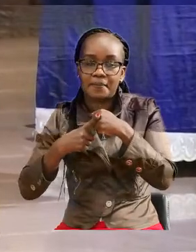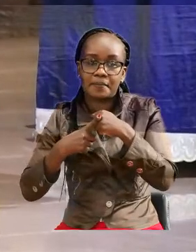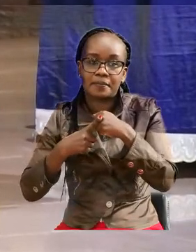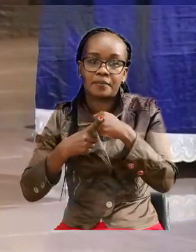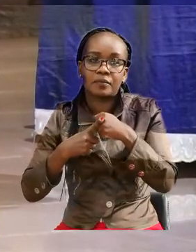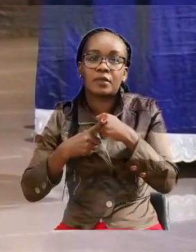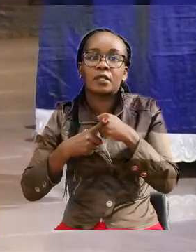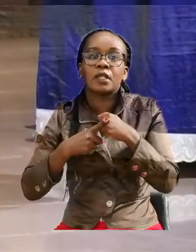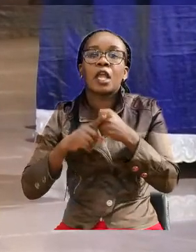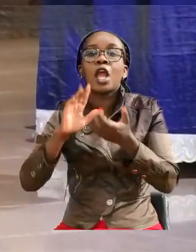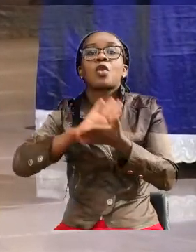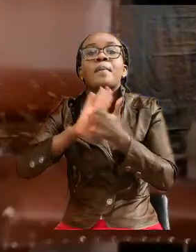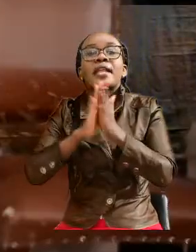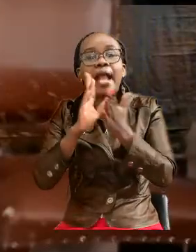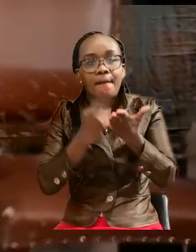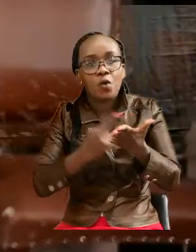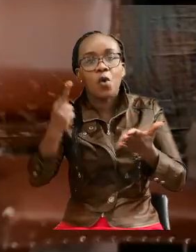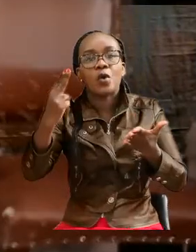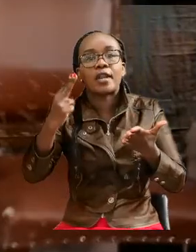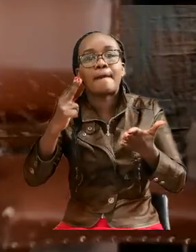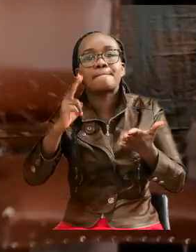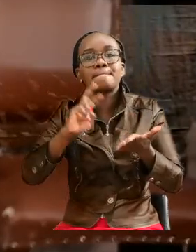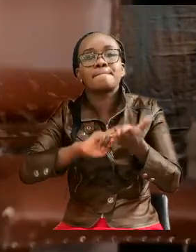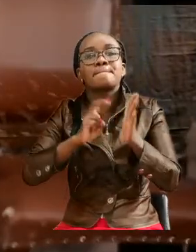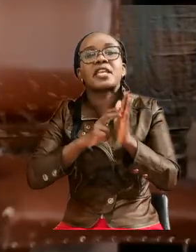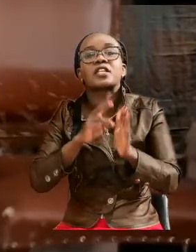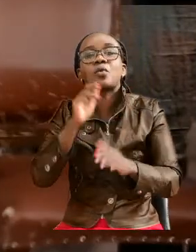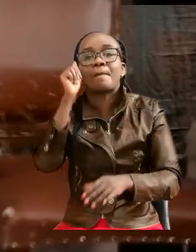be holy means to be sacred,